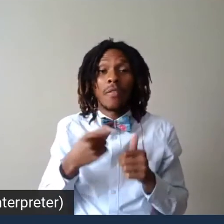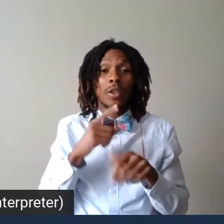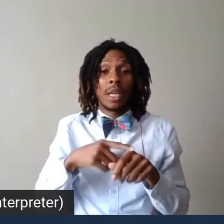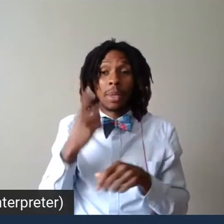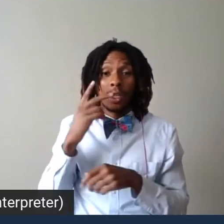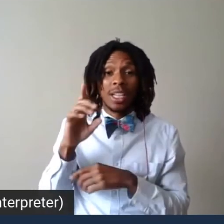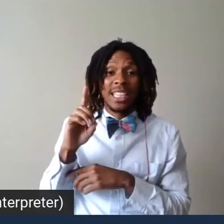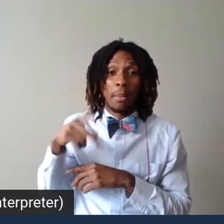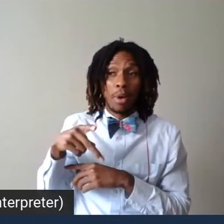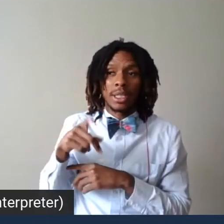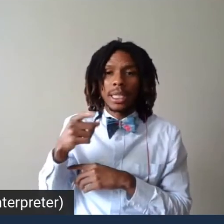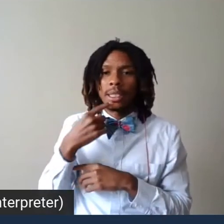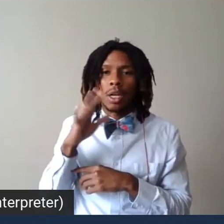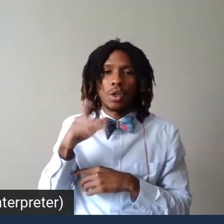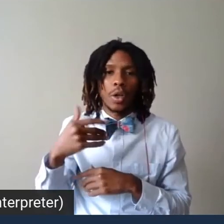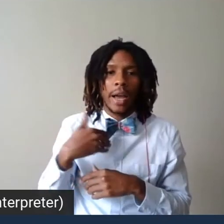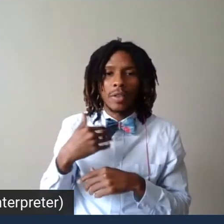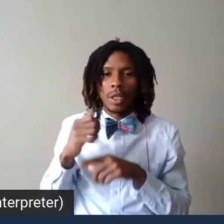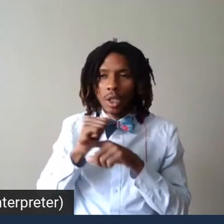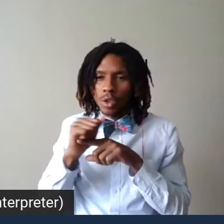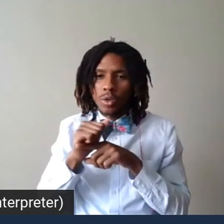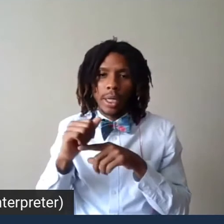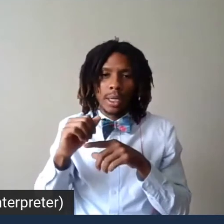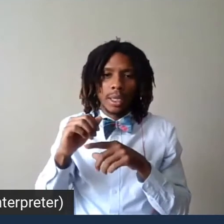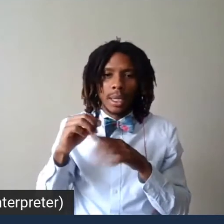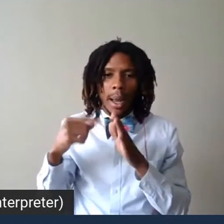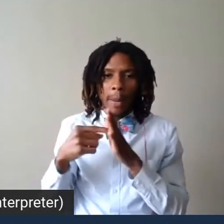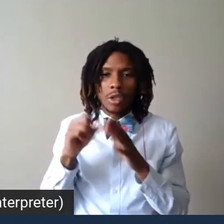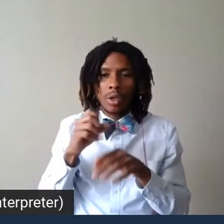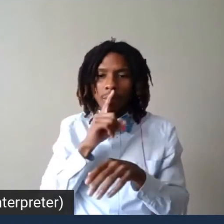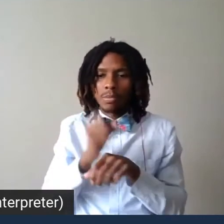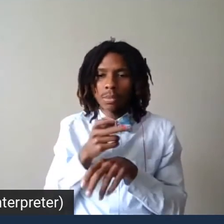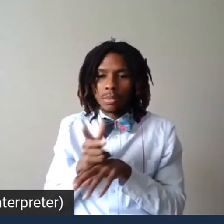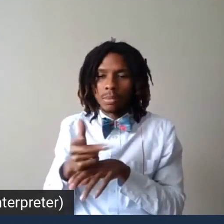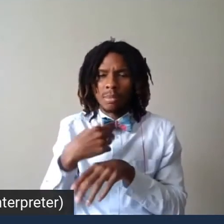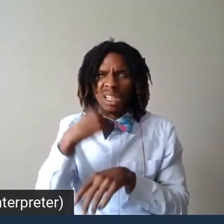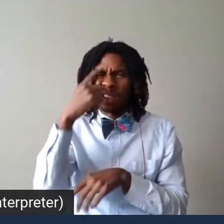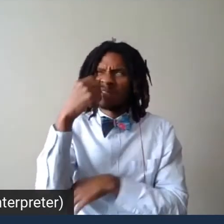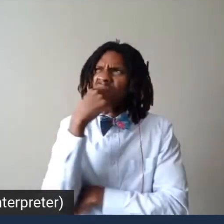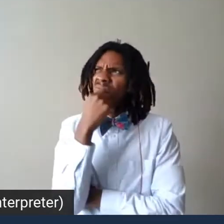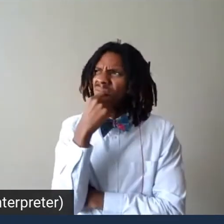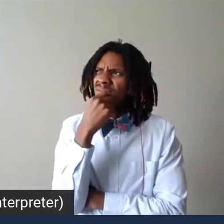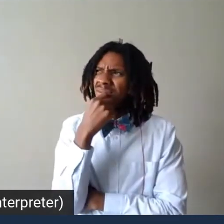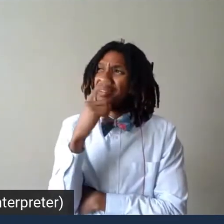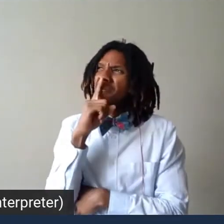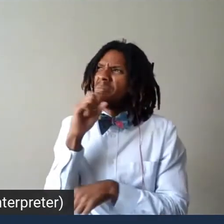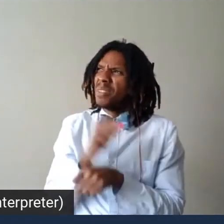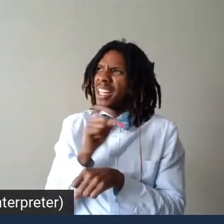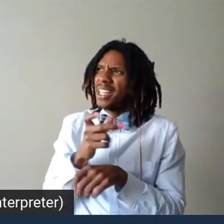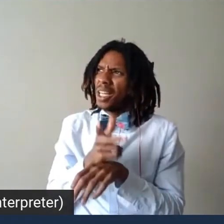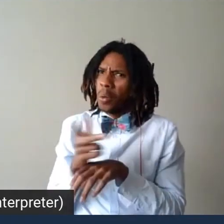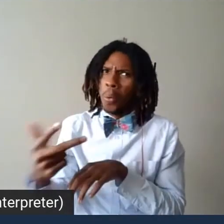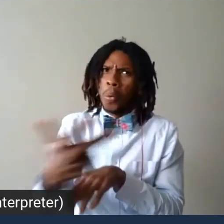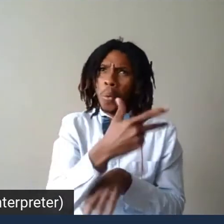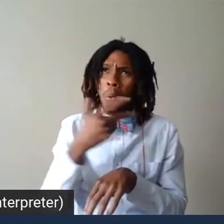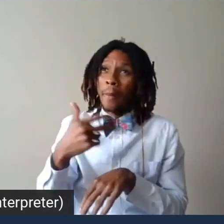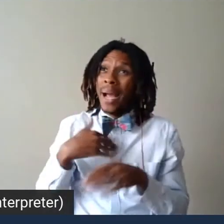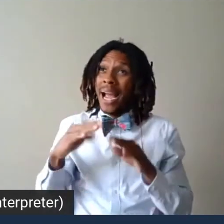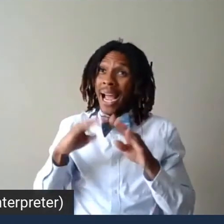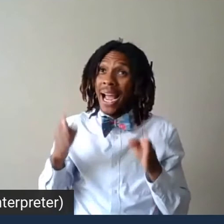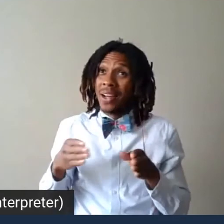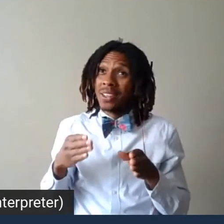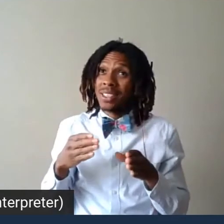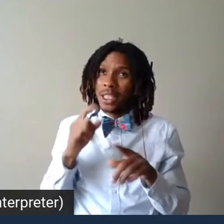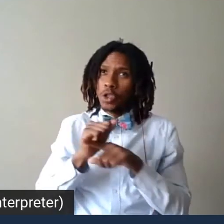Racer and they told me, oh, you have to, train a model so it will drive around. And in my head was like, does it really need to drive around my house? Like, to